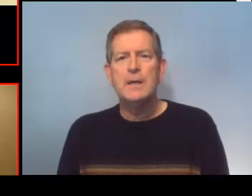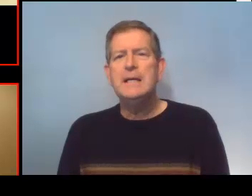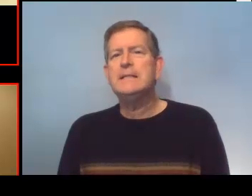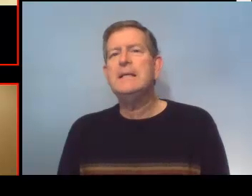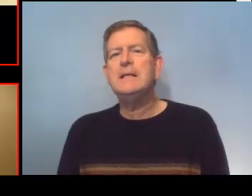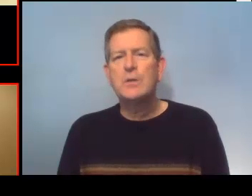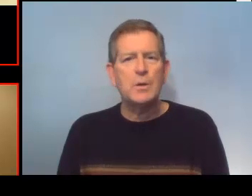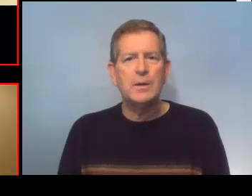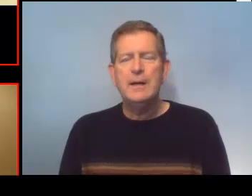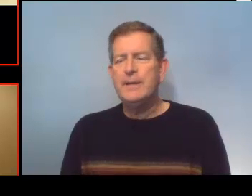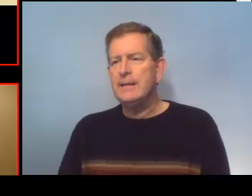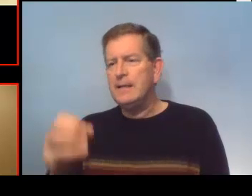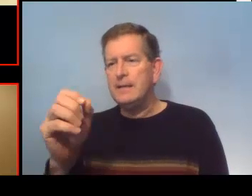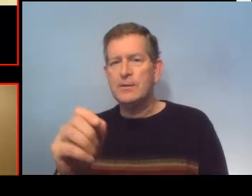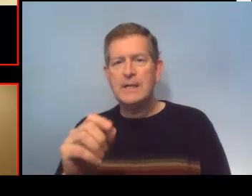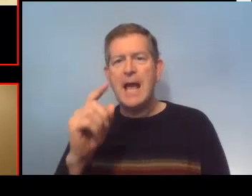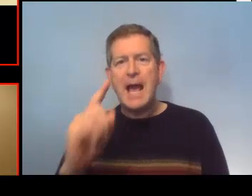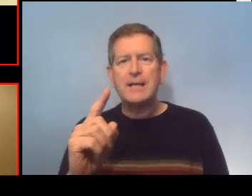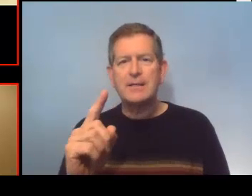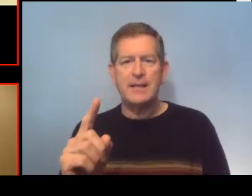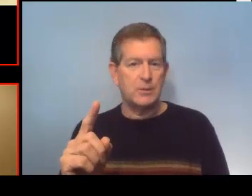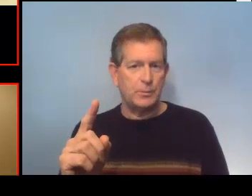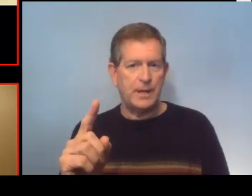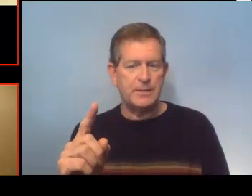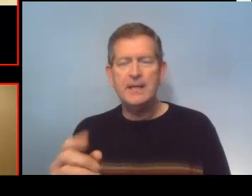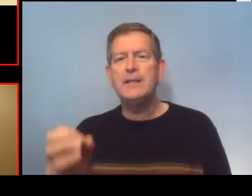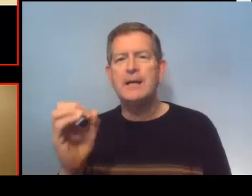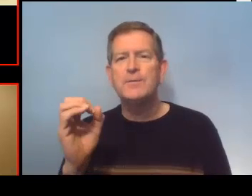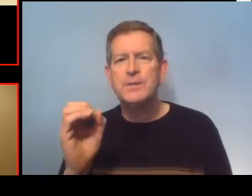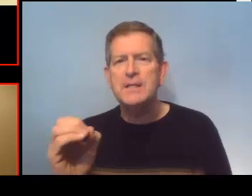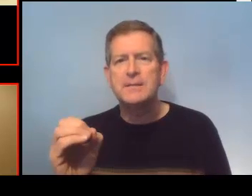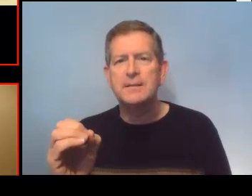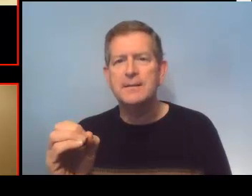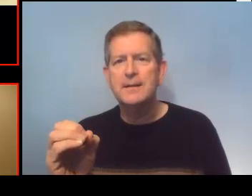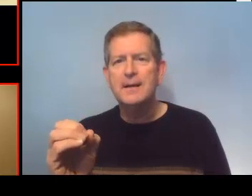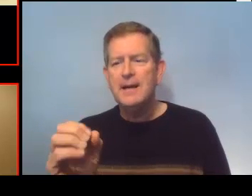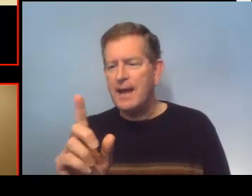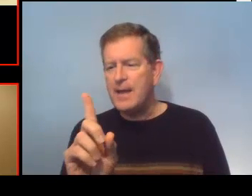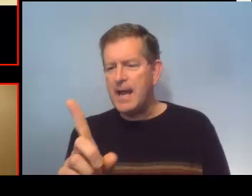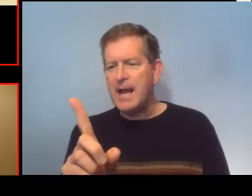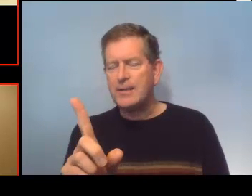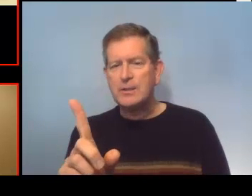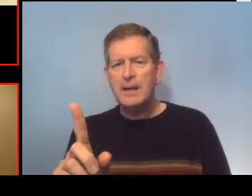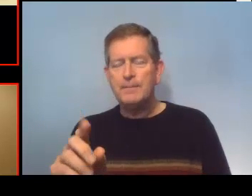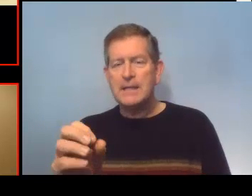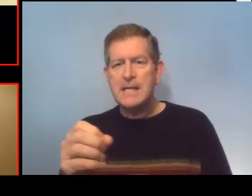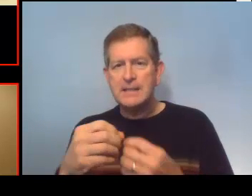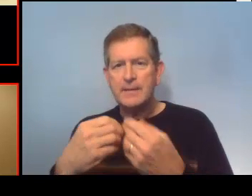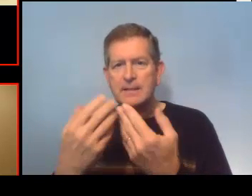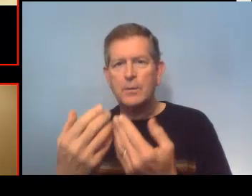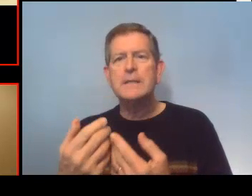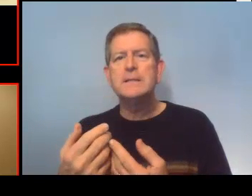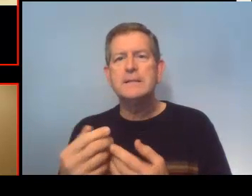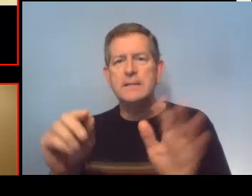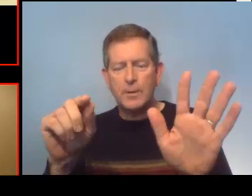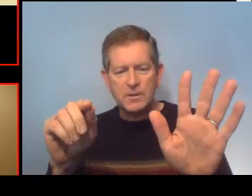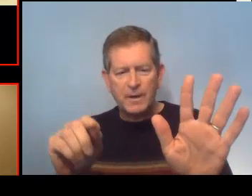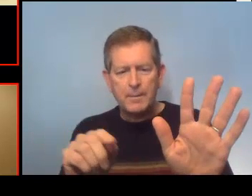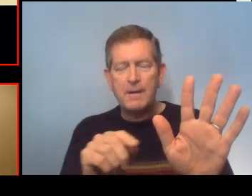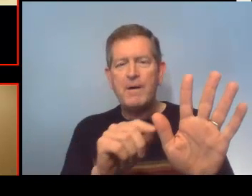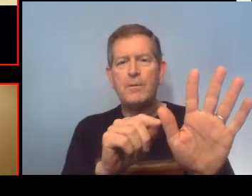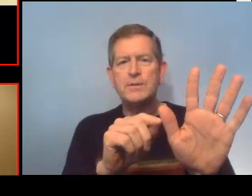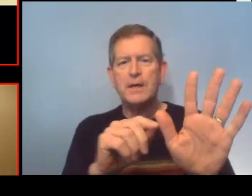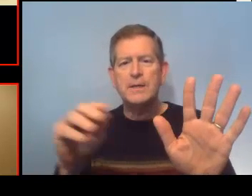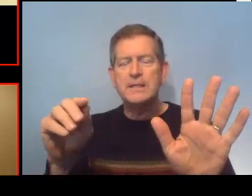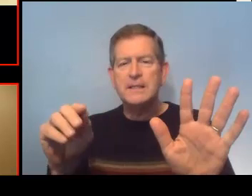six œufs. Six œufs. There's an X, not surprisingly, at the end of six. And that X takes on the sound Z when